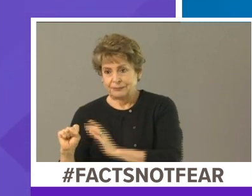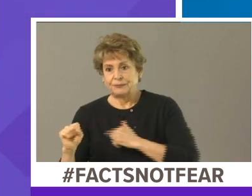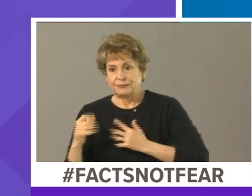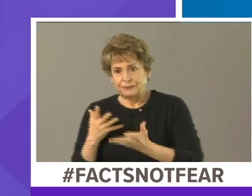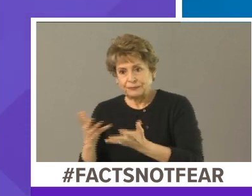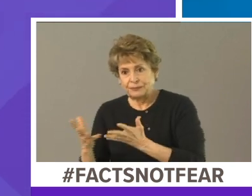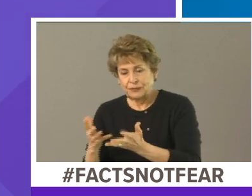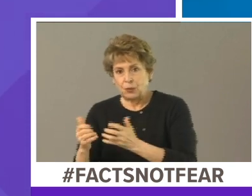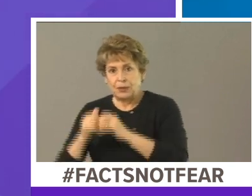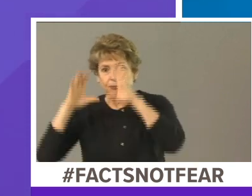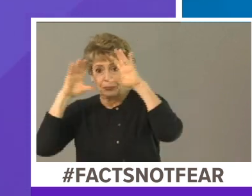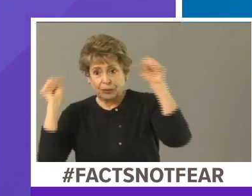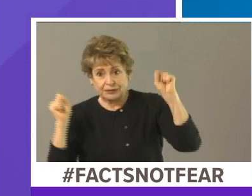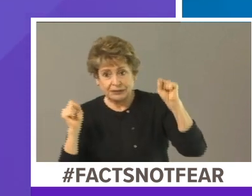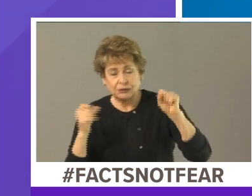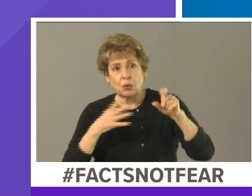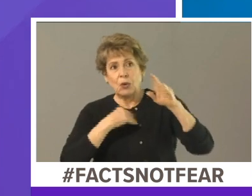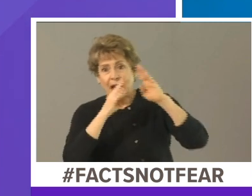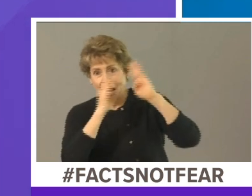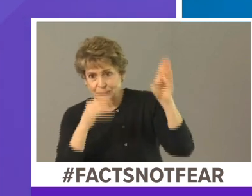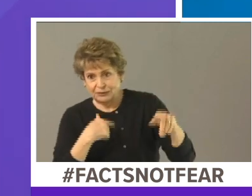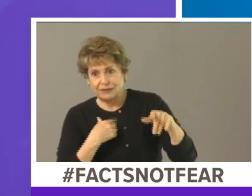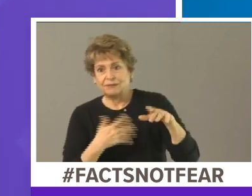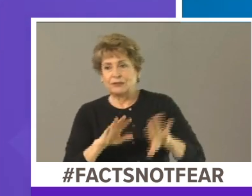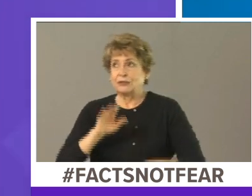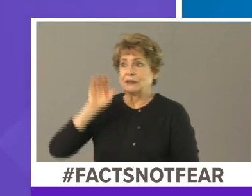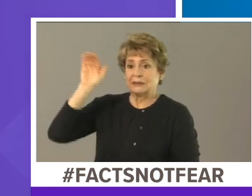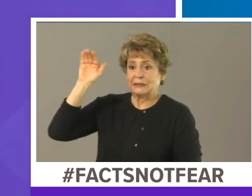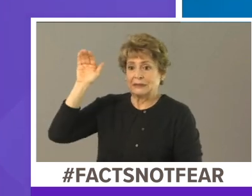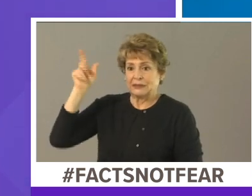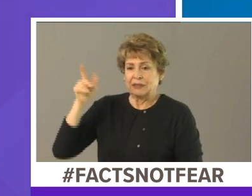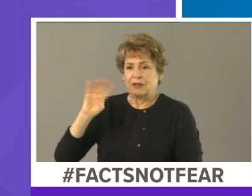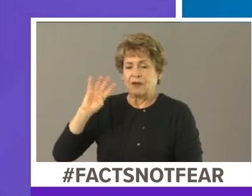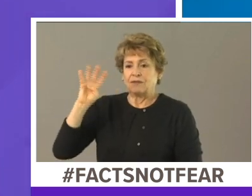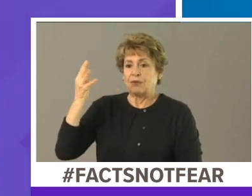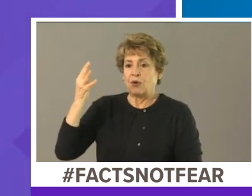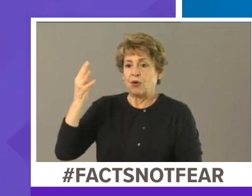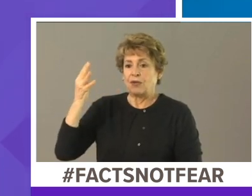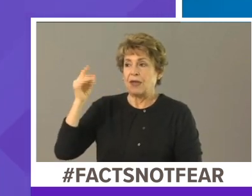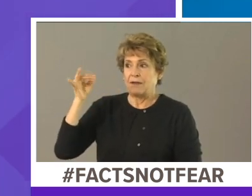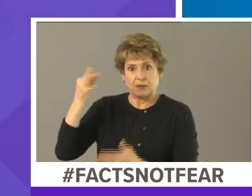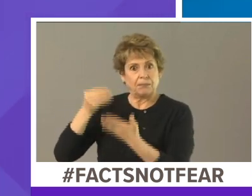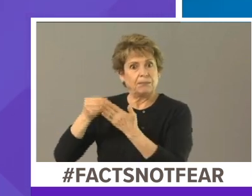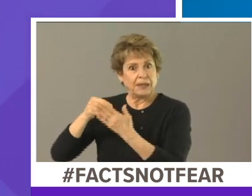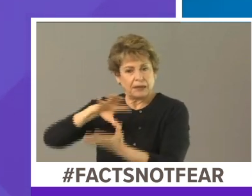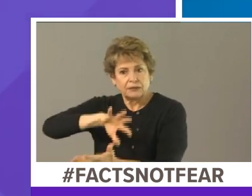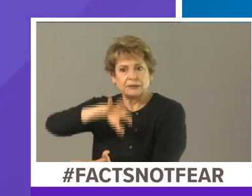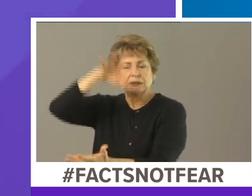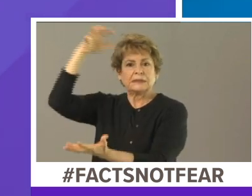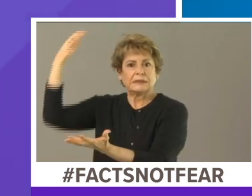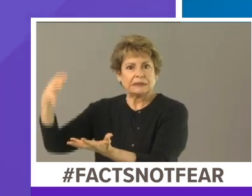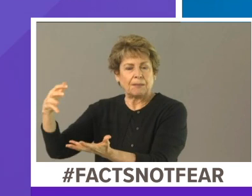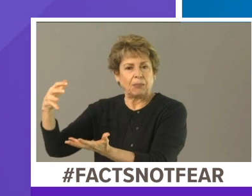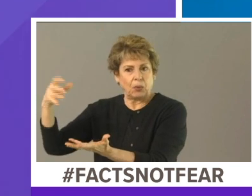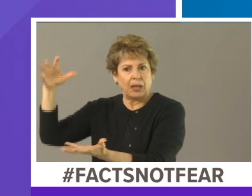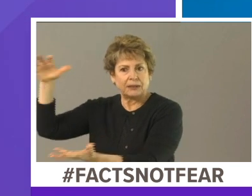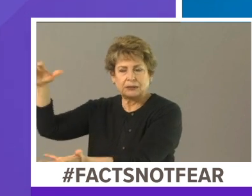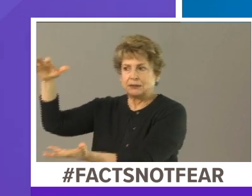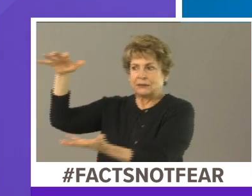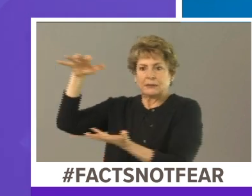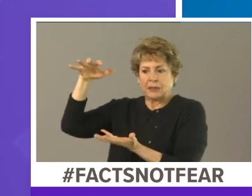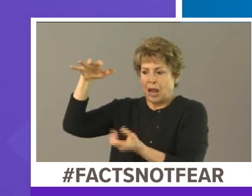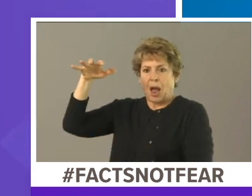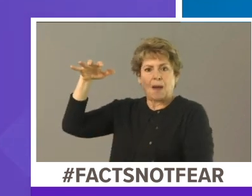a fourth package coming. We're not sure exactly what it's going to be. We're going to advocate